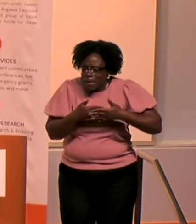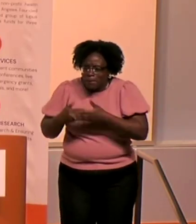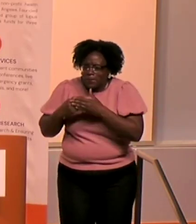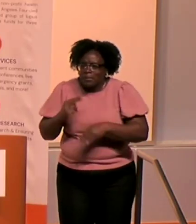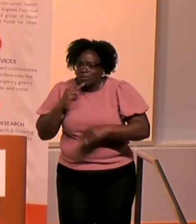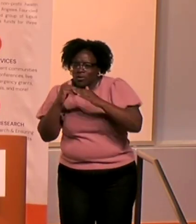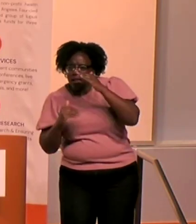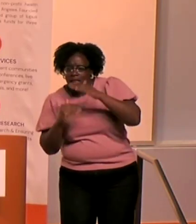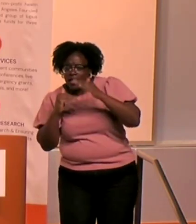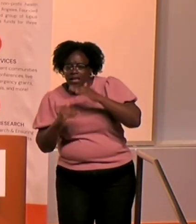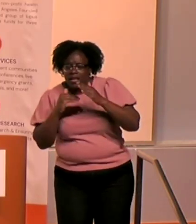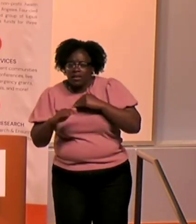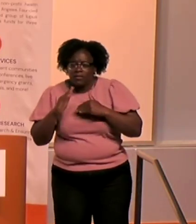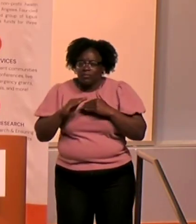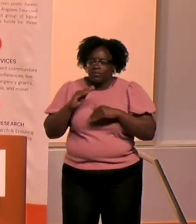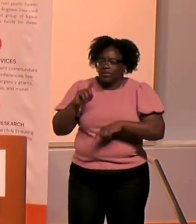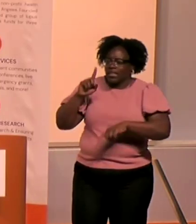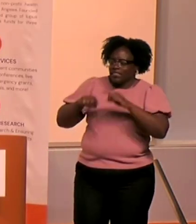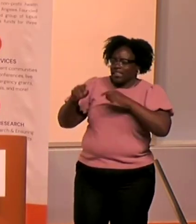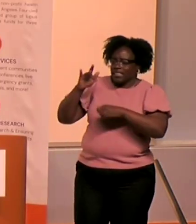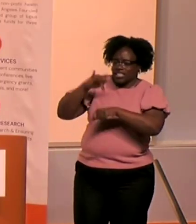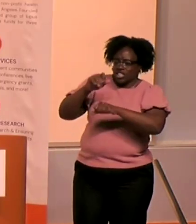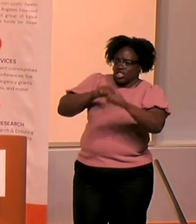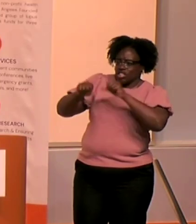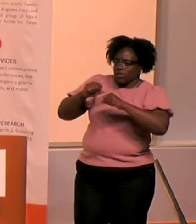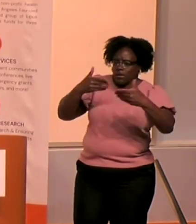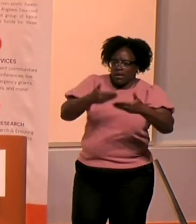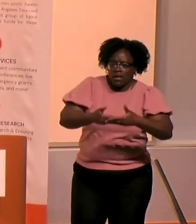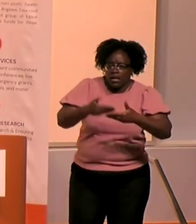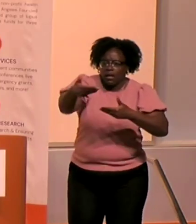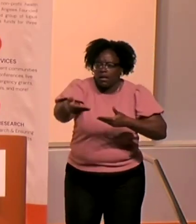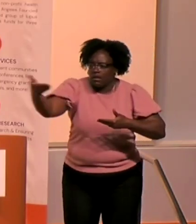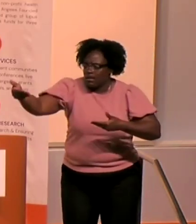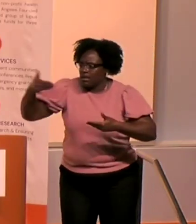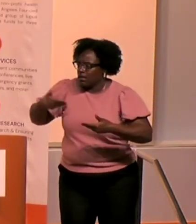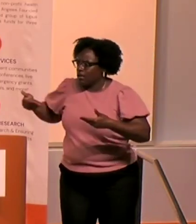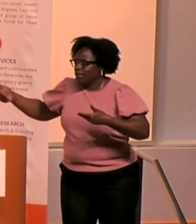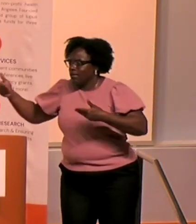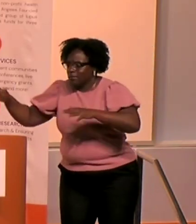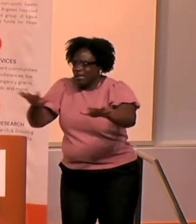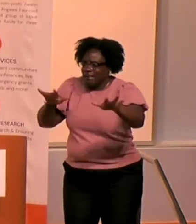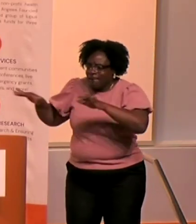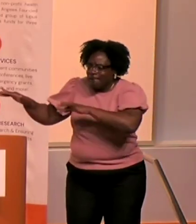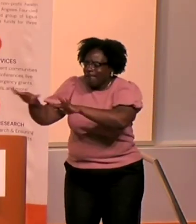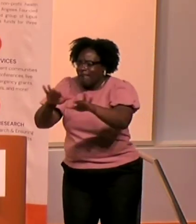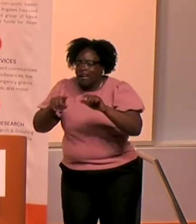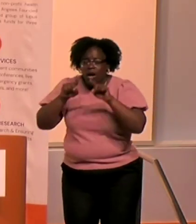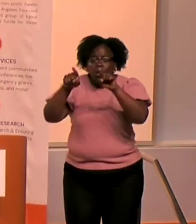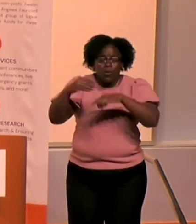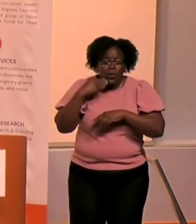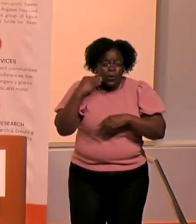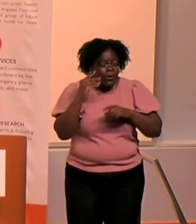they told me they are not allowed to touch each other. And I said, "You're insane." I would go